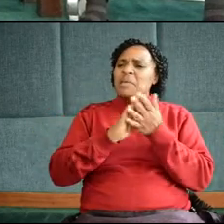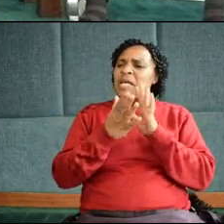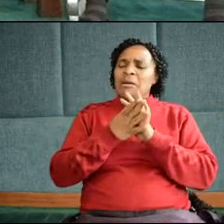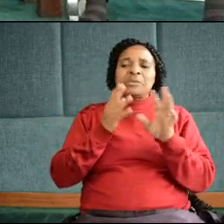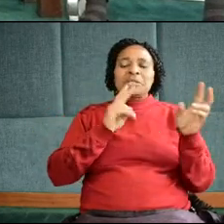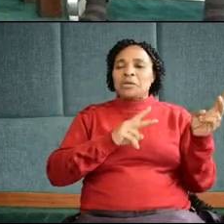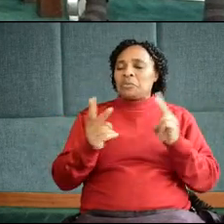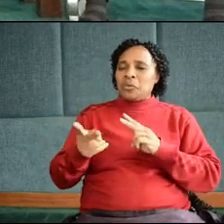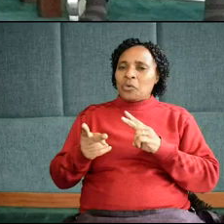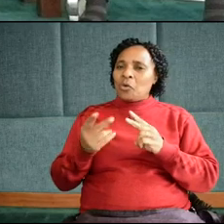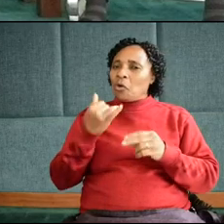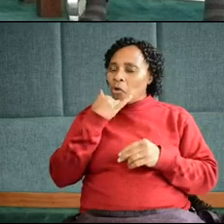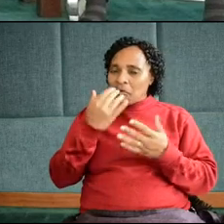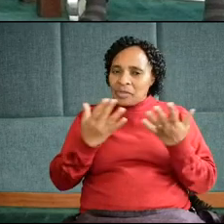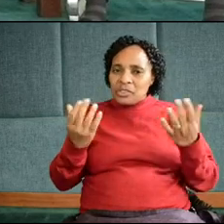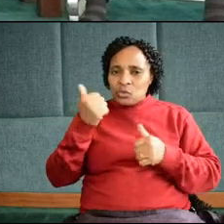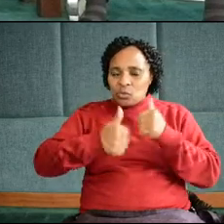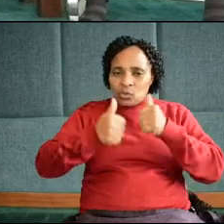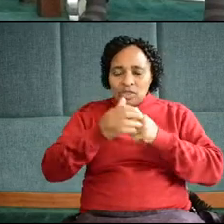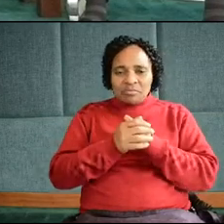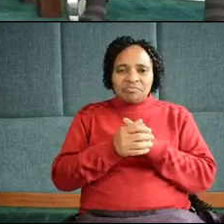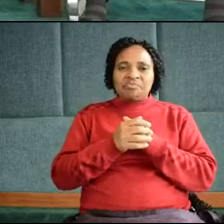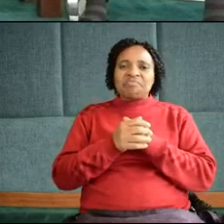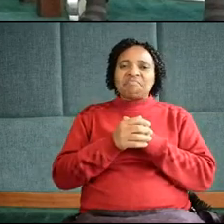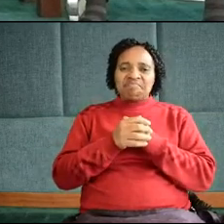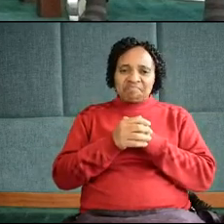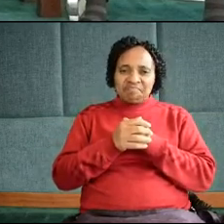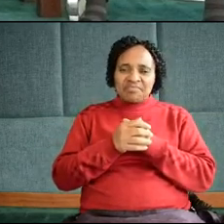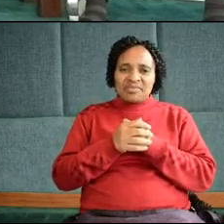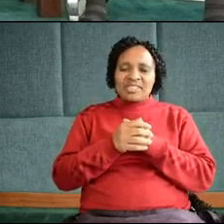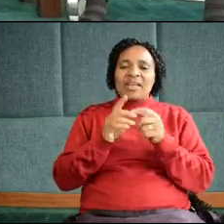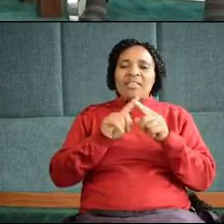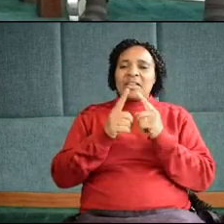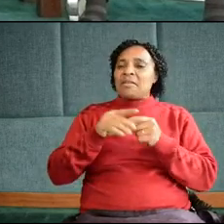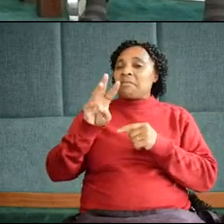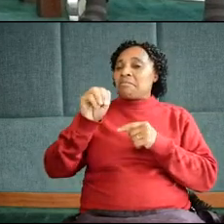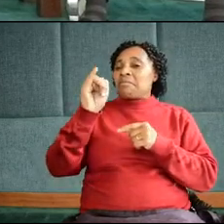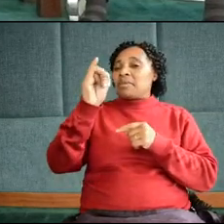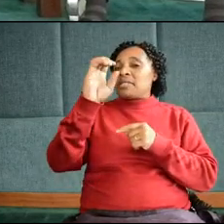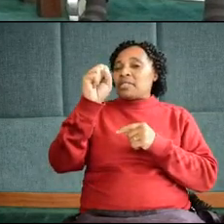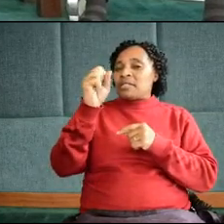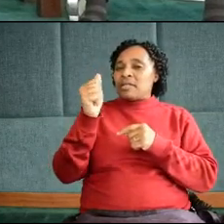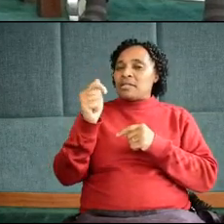normal? What are some of the wrong things that you can think about, Steve? Mm-hmm. And then Misati.